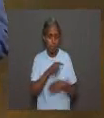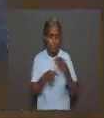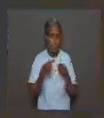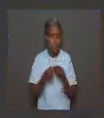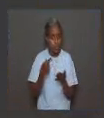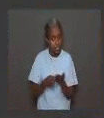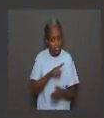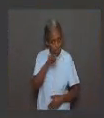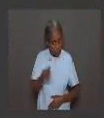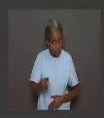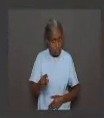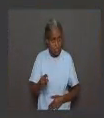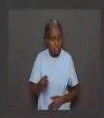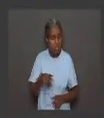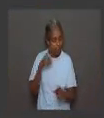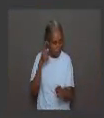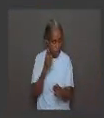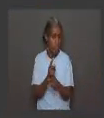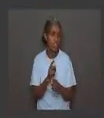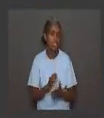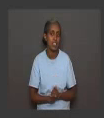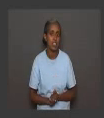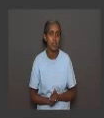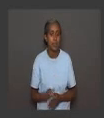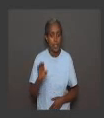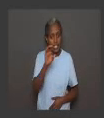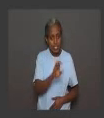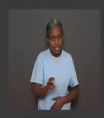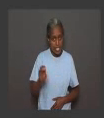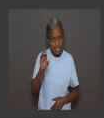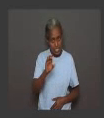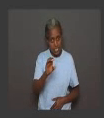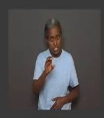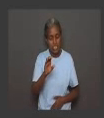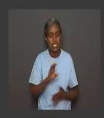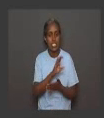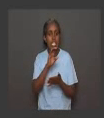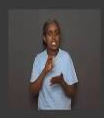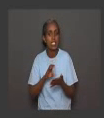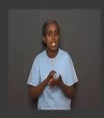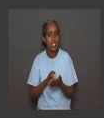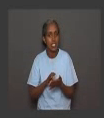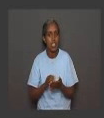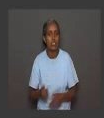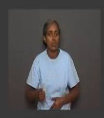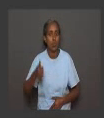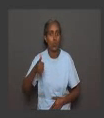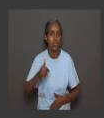equation? Correct. The circle is centered at the